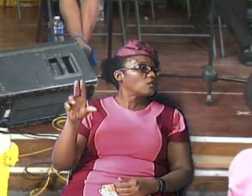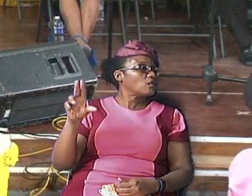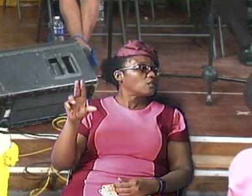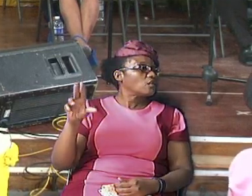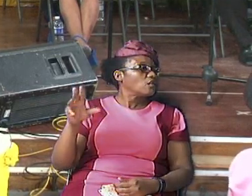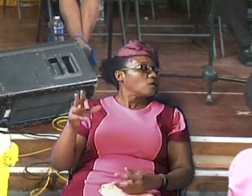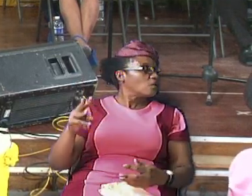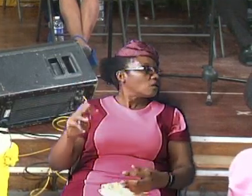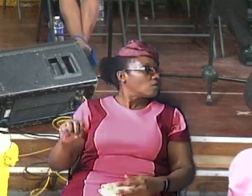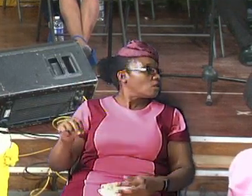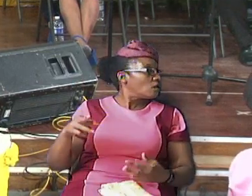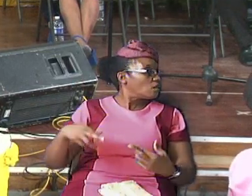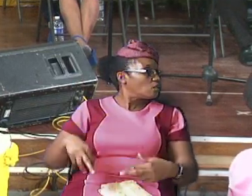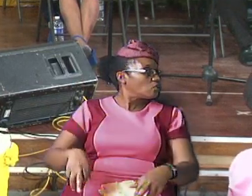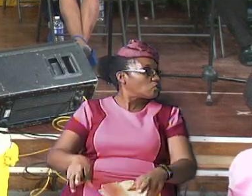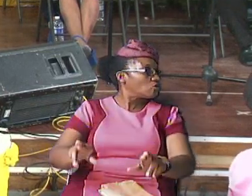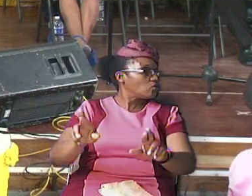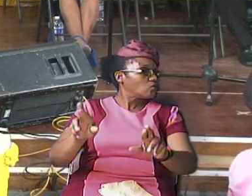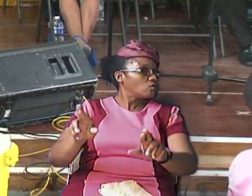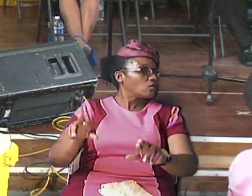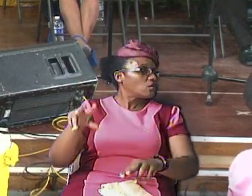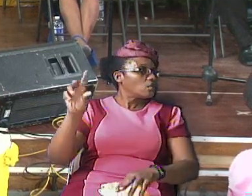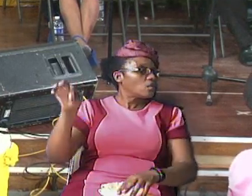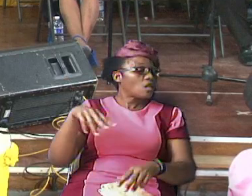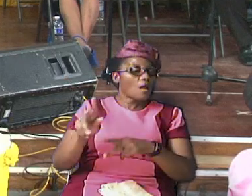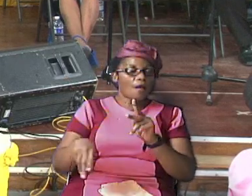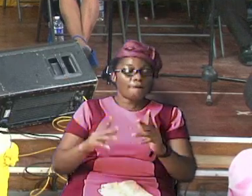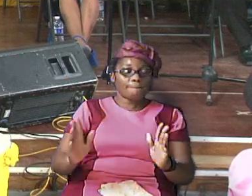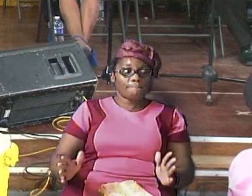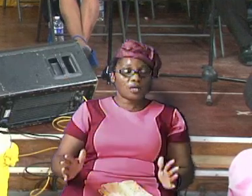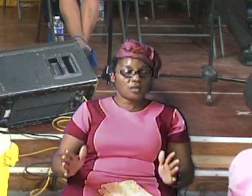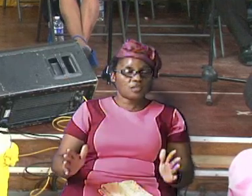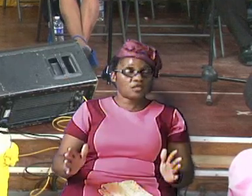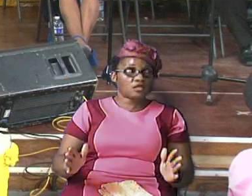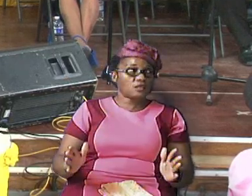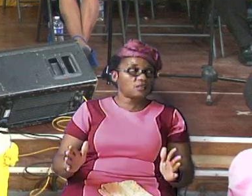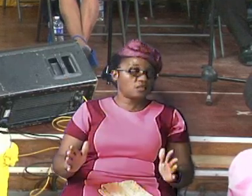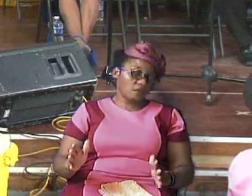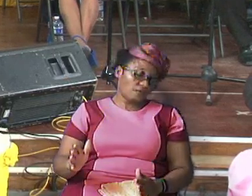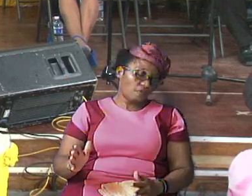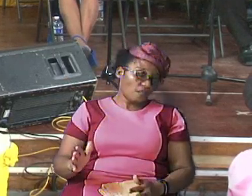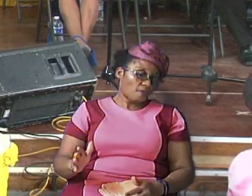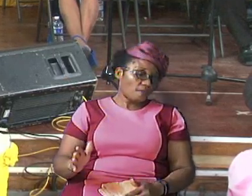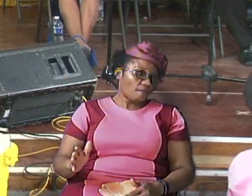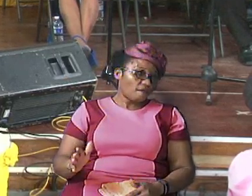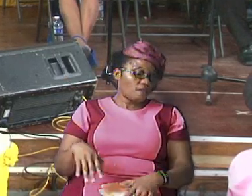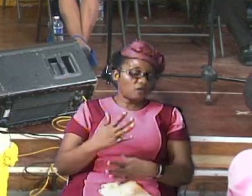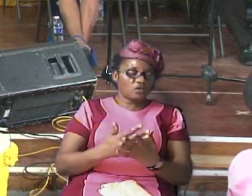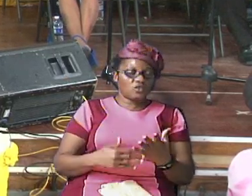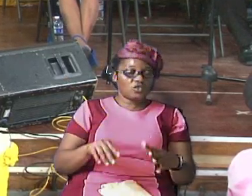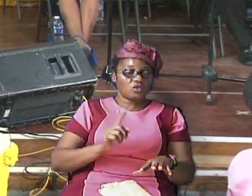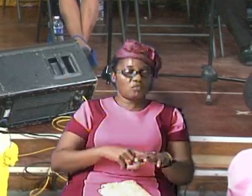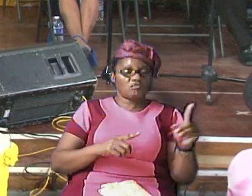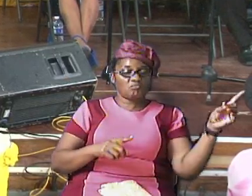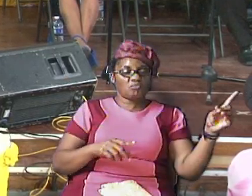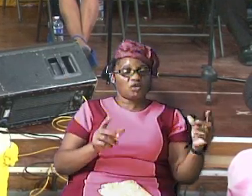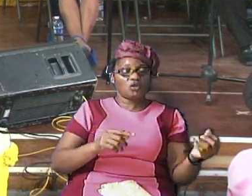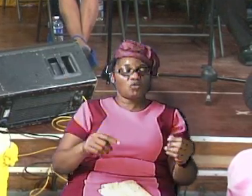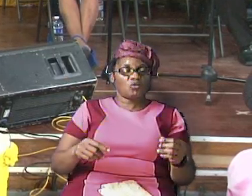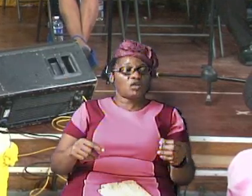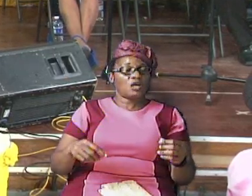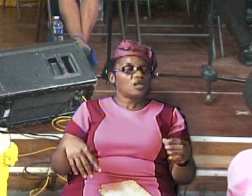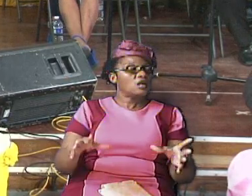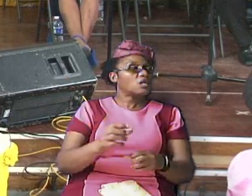about nine persons. And, you know, if sometimes I don't get to call the